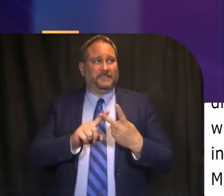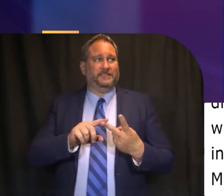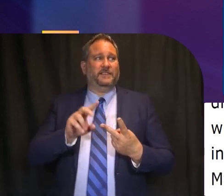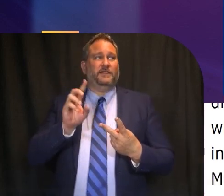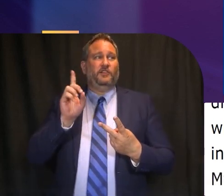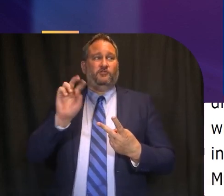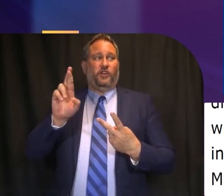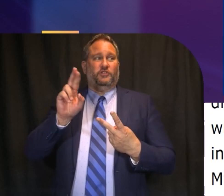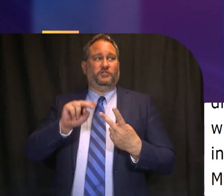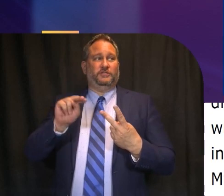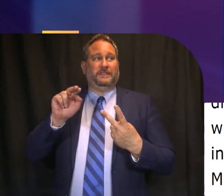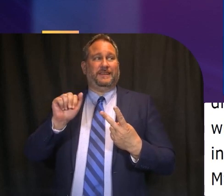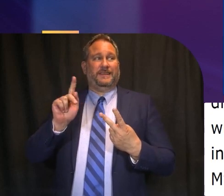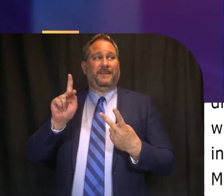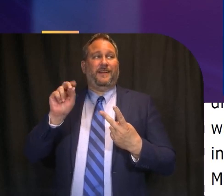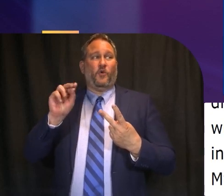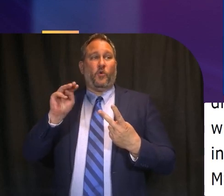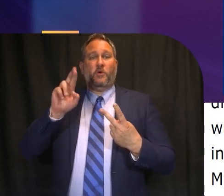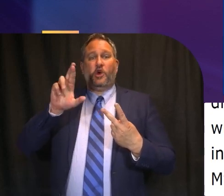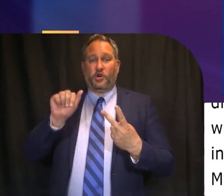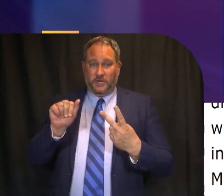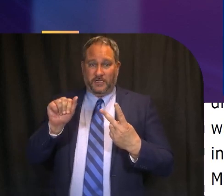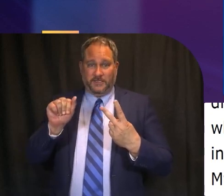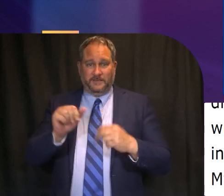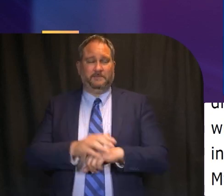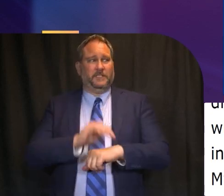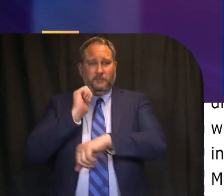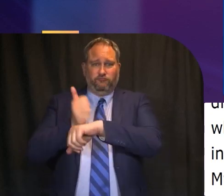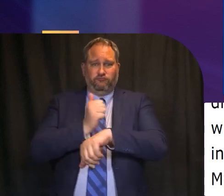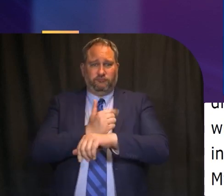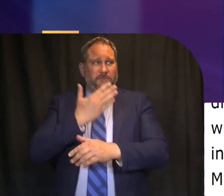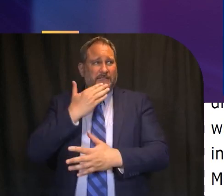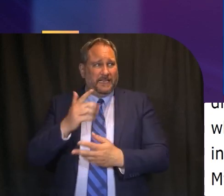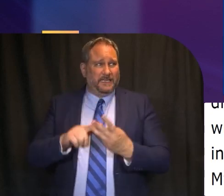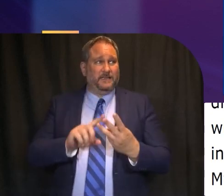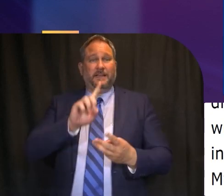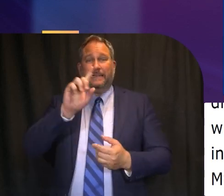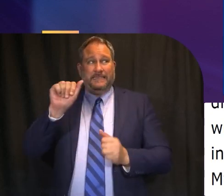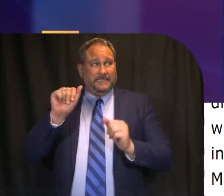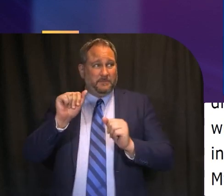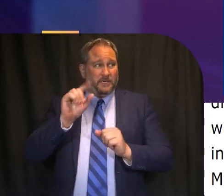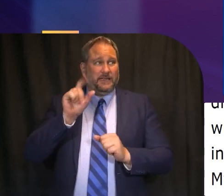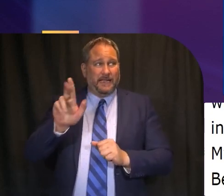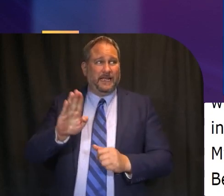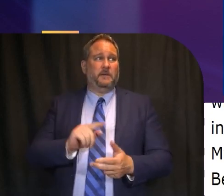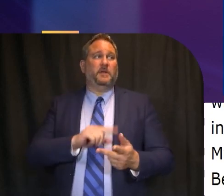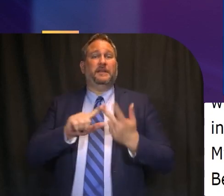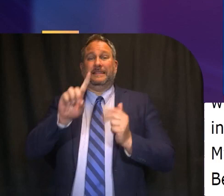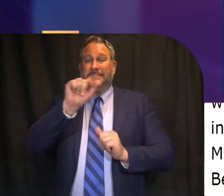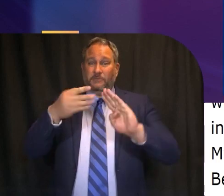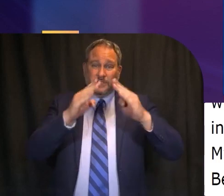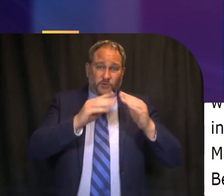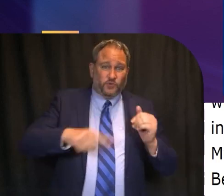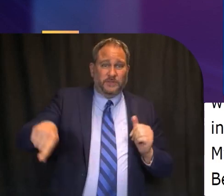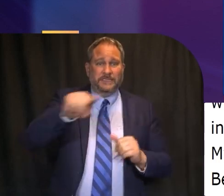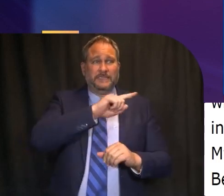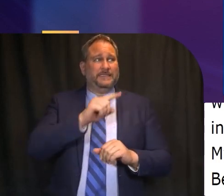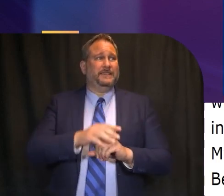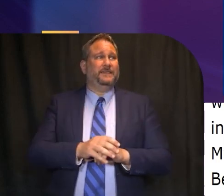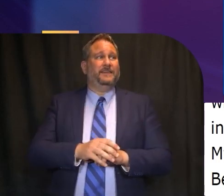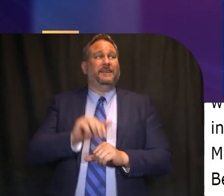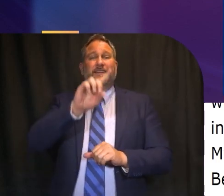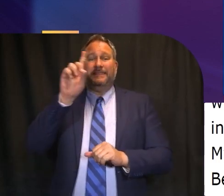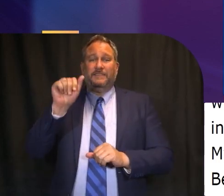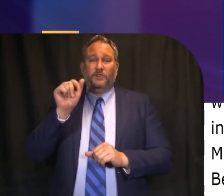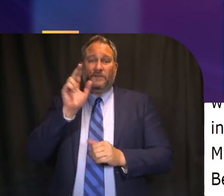Berkeley Disability Lab, the Berkeley Disability Community, and the University of California Disability Community, Sal Ueda, and my family. You